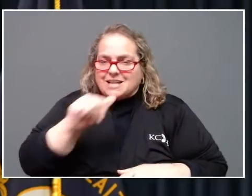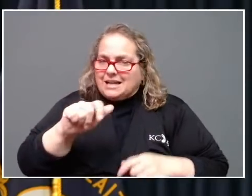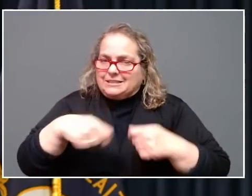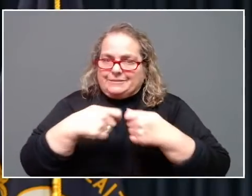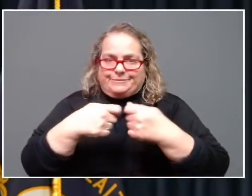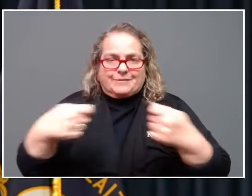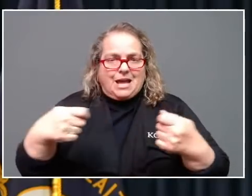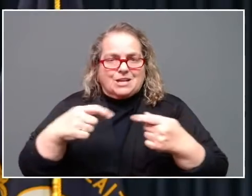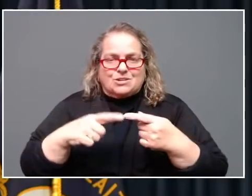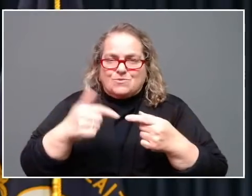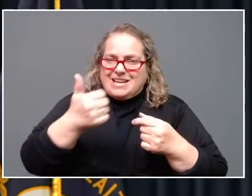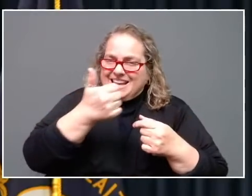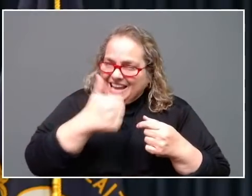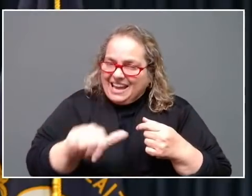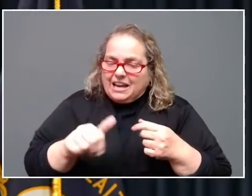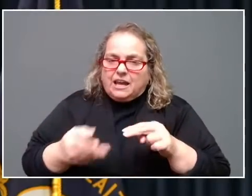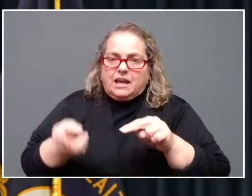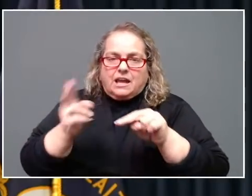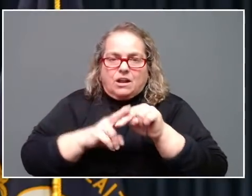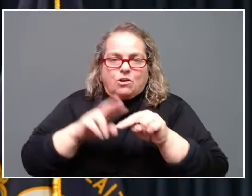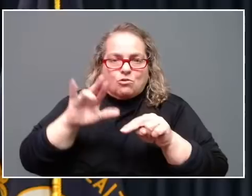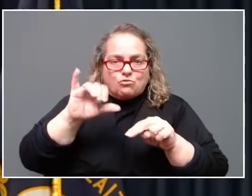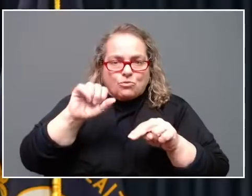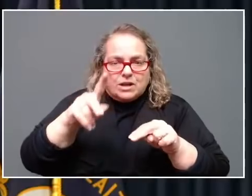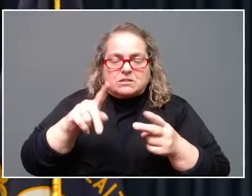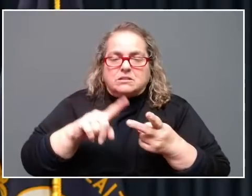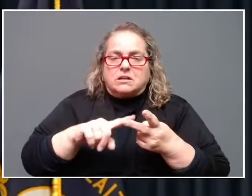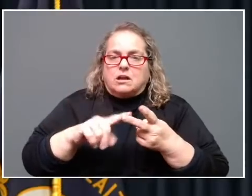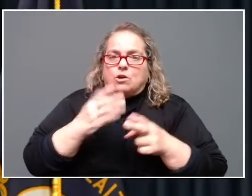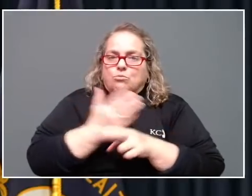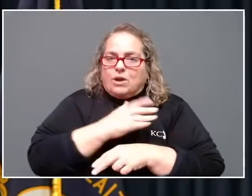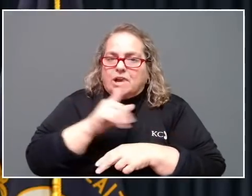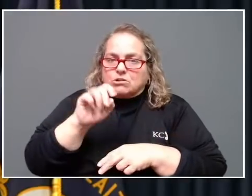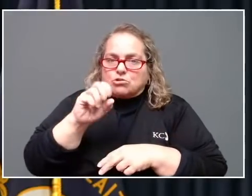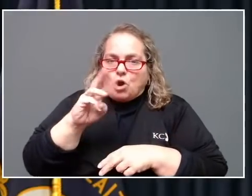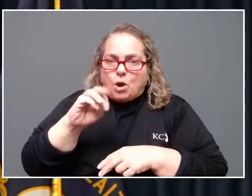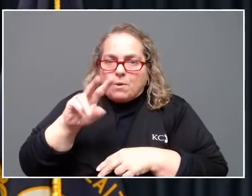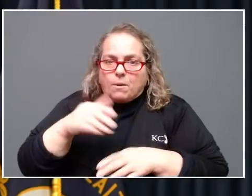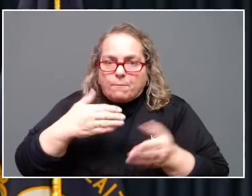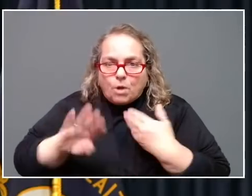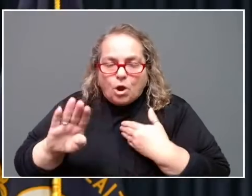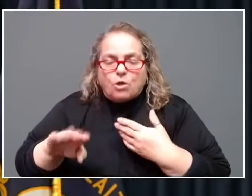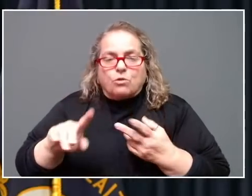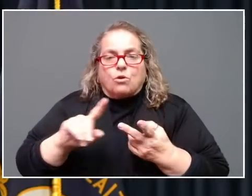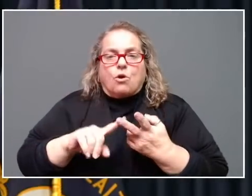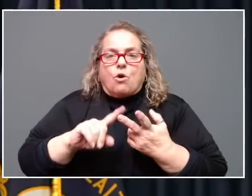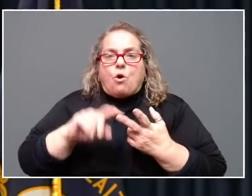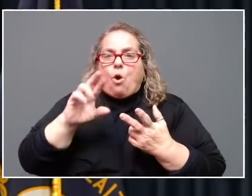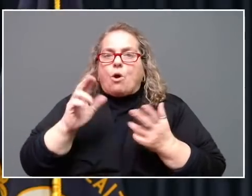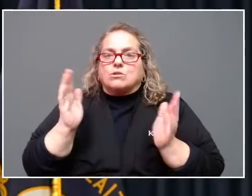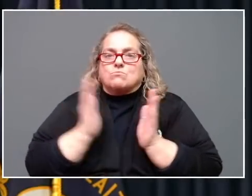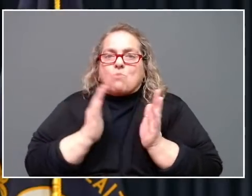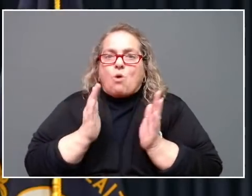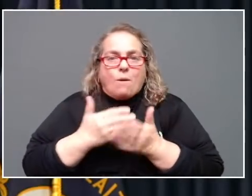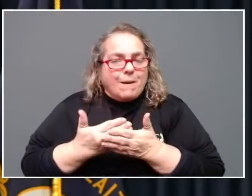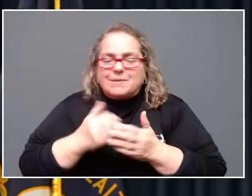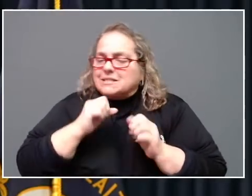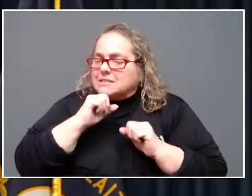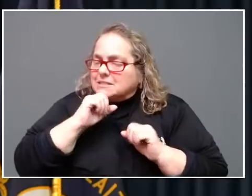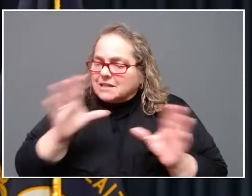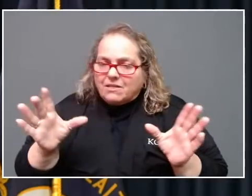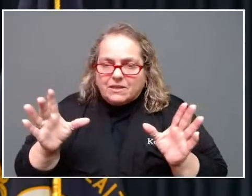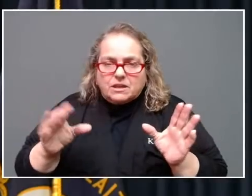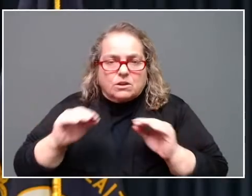risk of preterm birth or small gestational for age babies. They found no signals